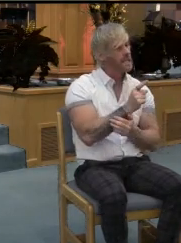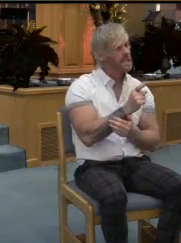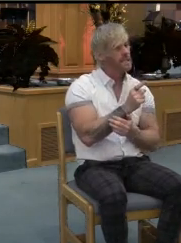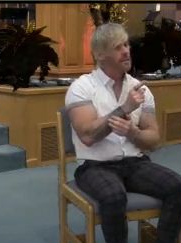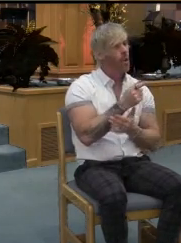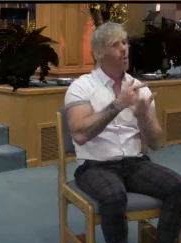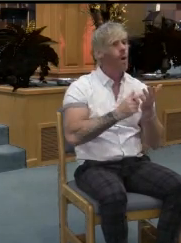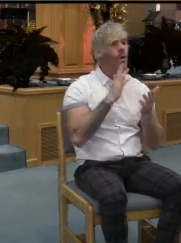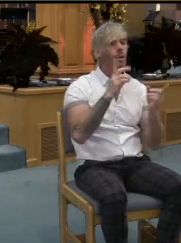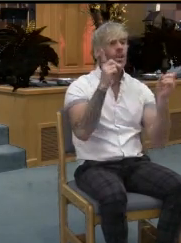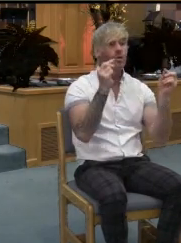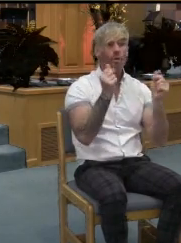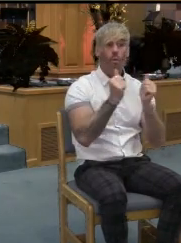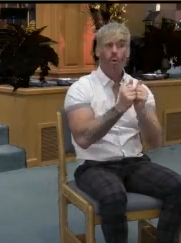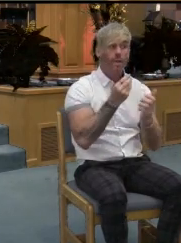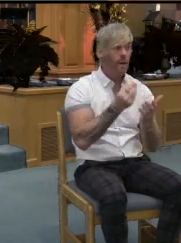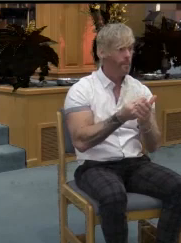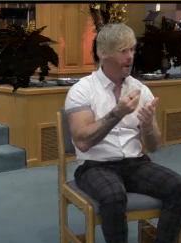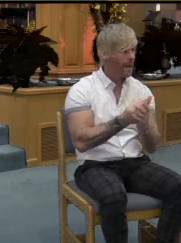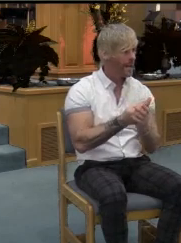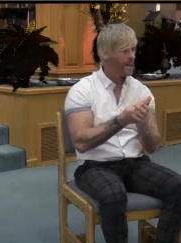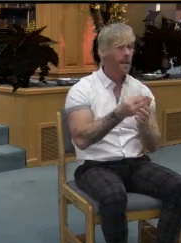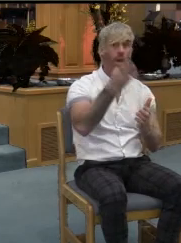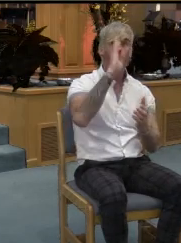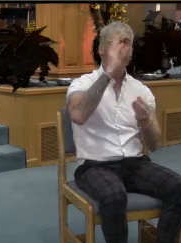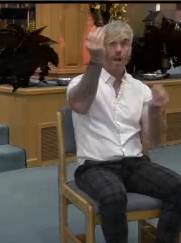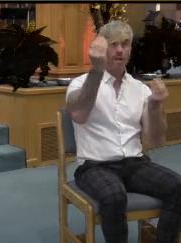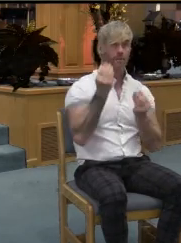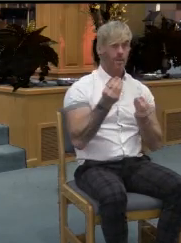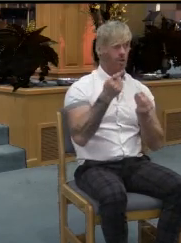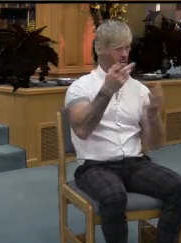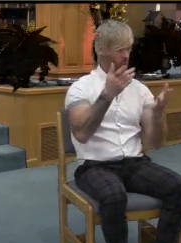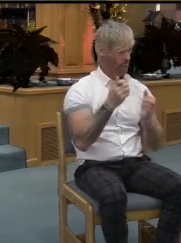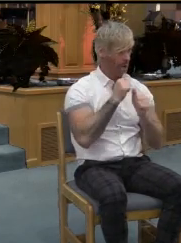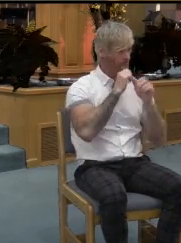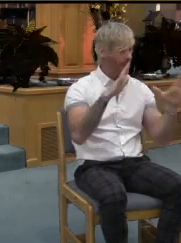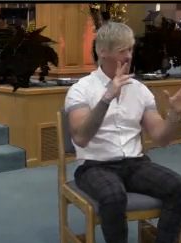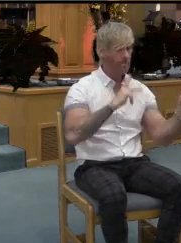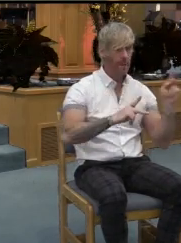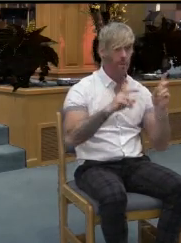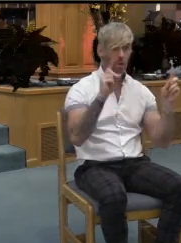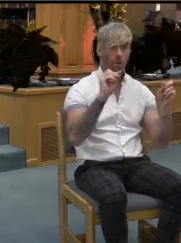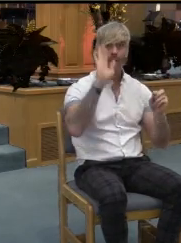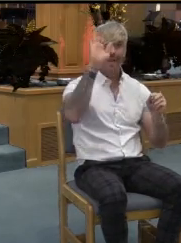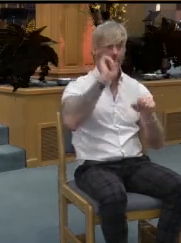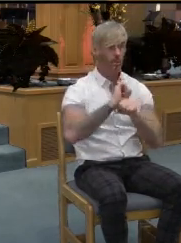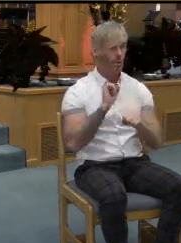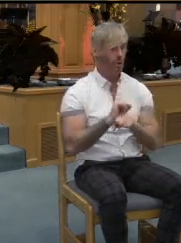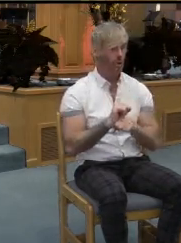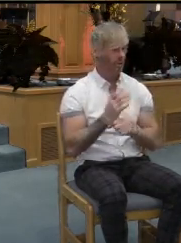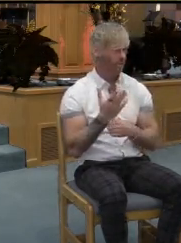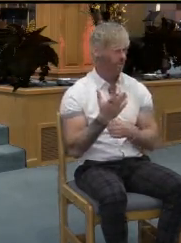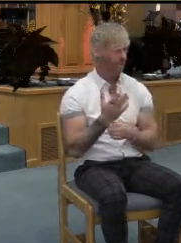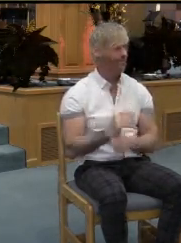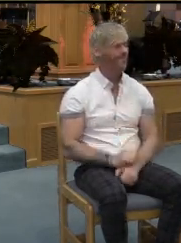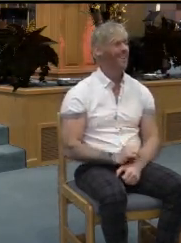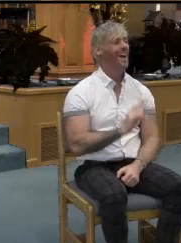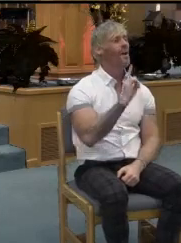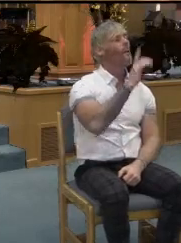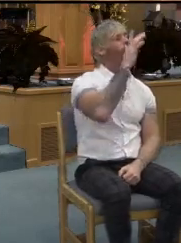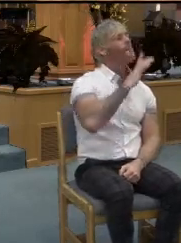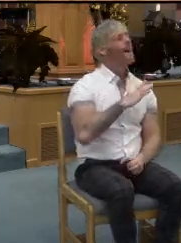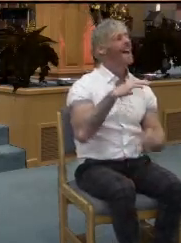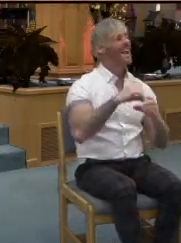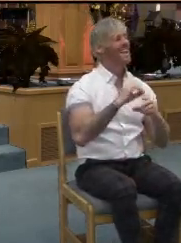gives you? Do you want to bless people and do the work of God? Or, you know, we had a guy in our church years